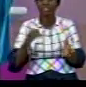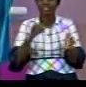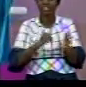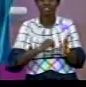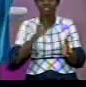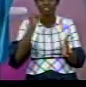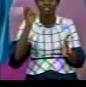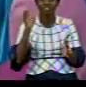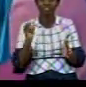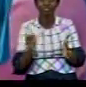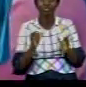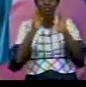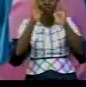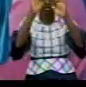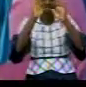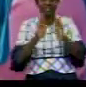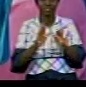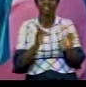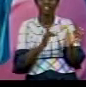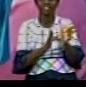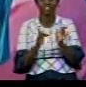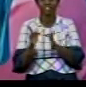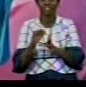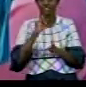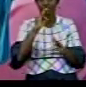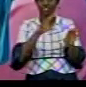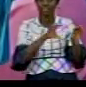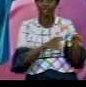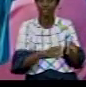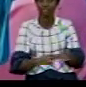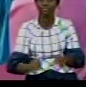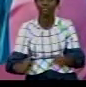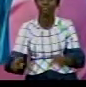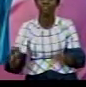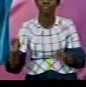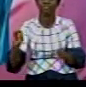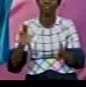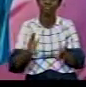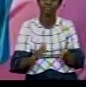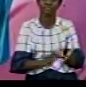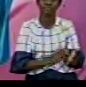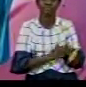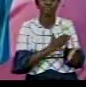they are coming down they are coming out now